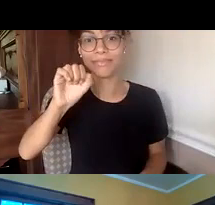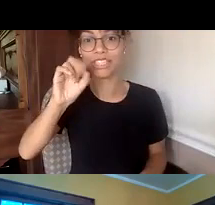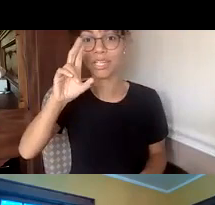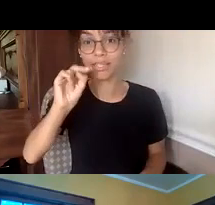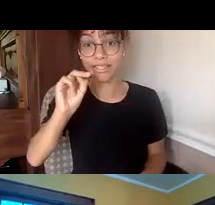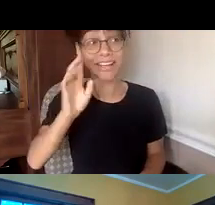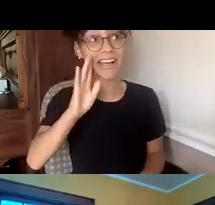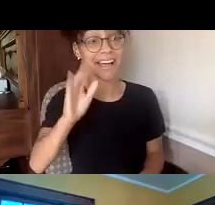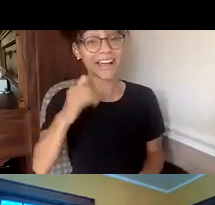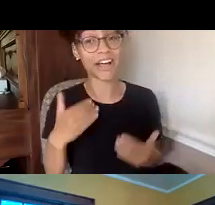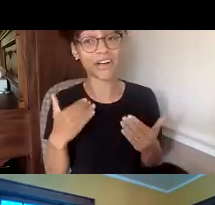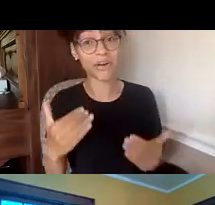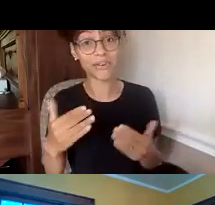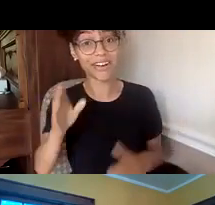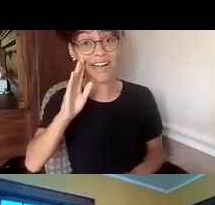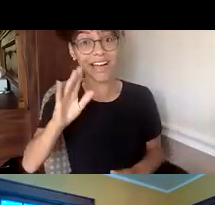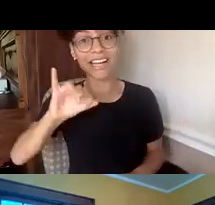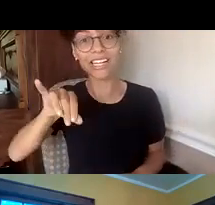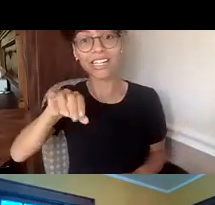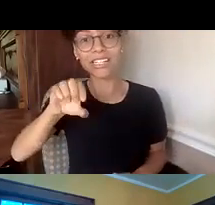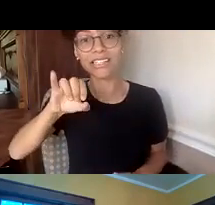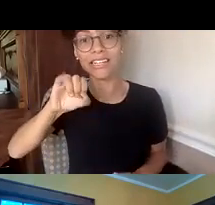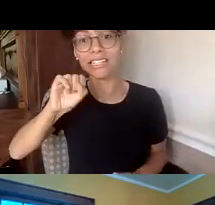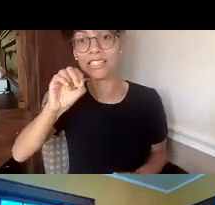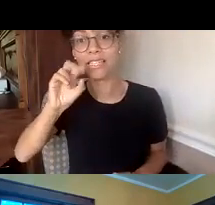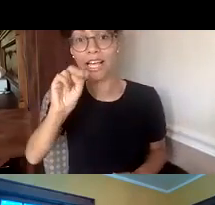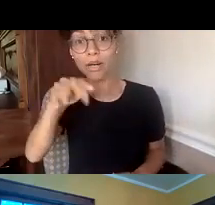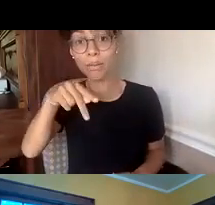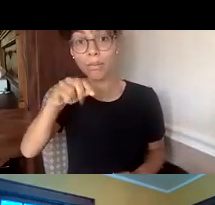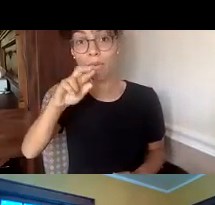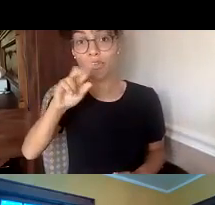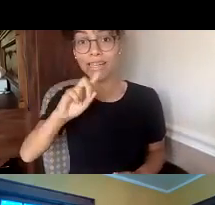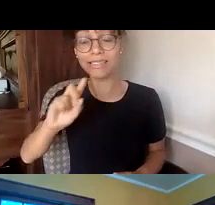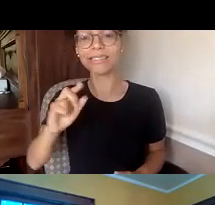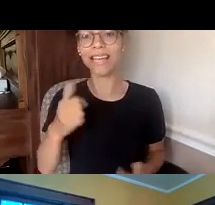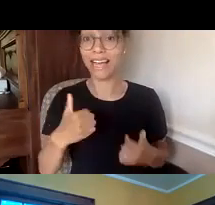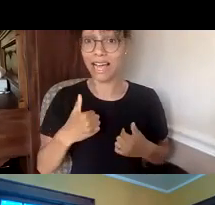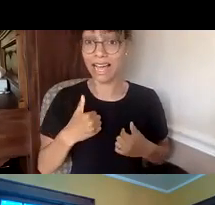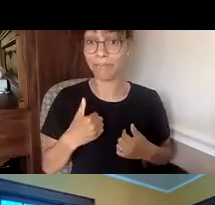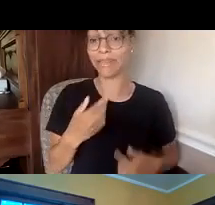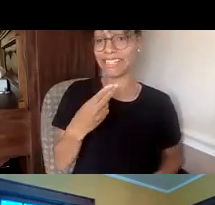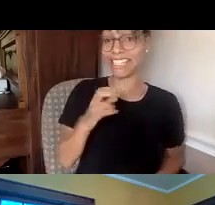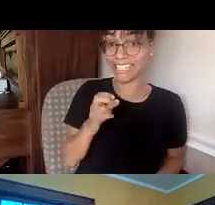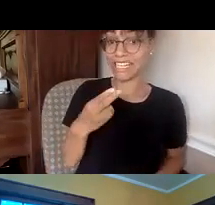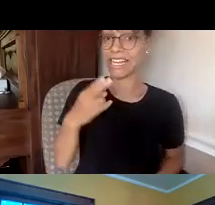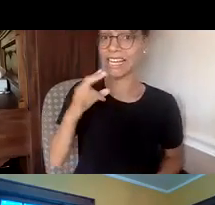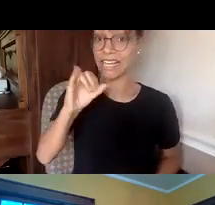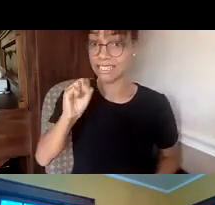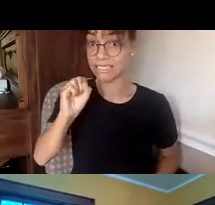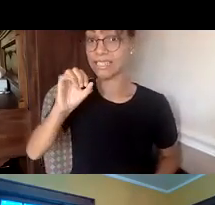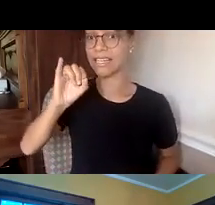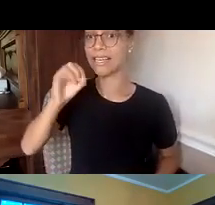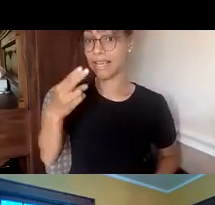So hi everyone, my name is Jeison Perez. My pronouns are he, his, him. I'm a student here